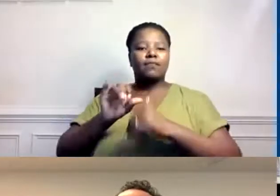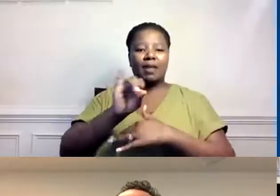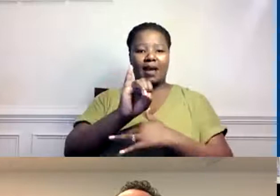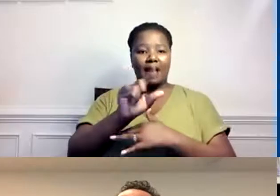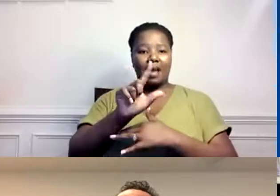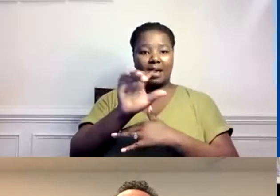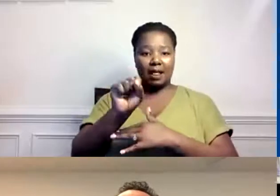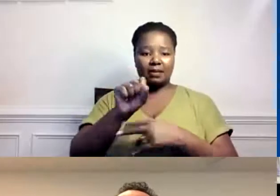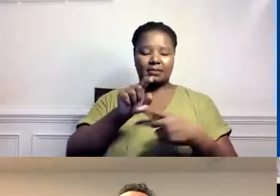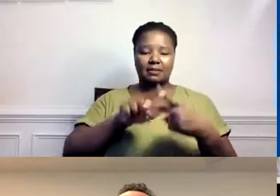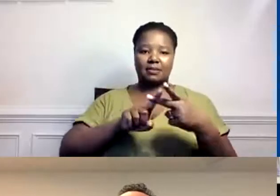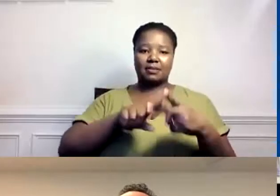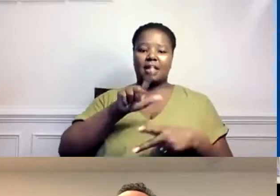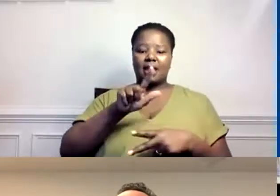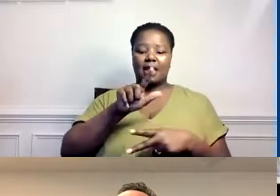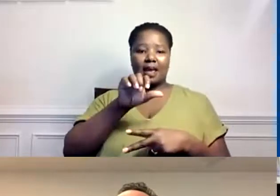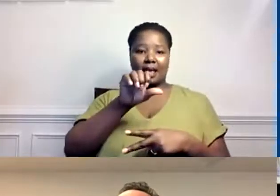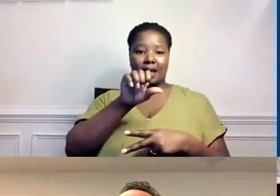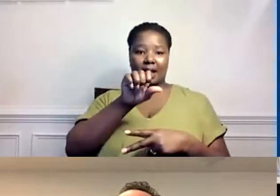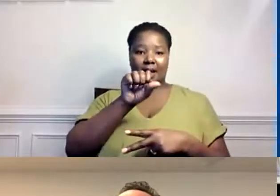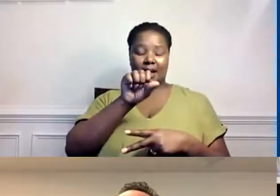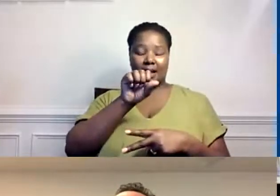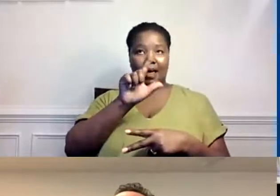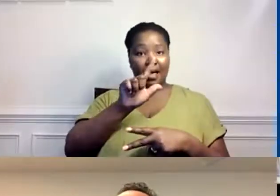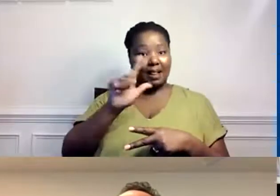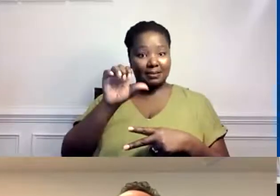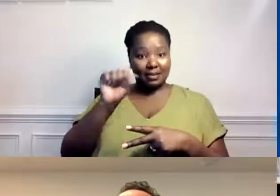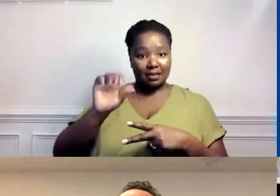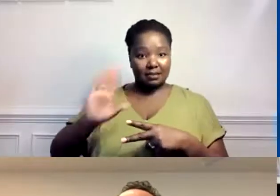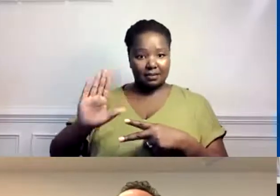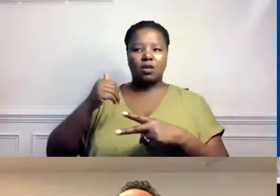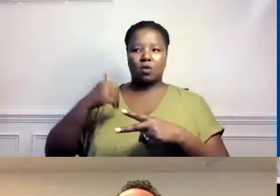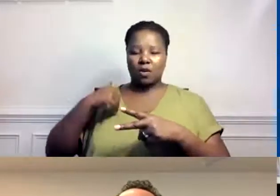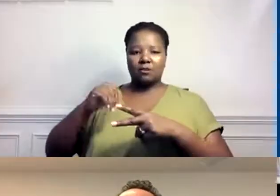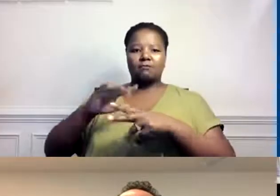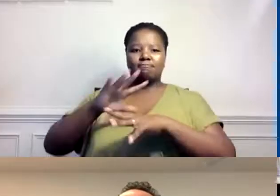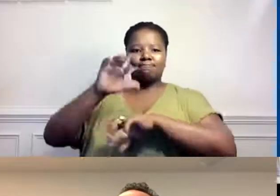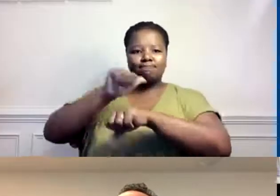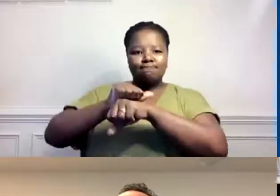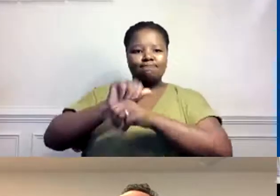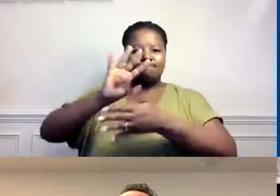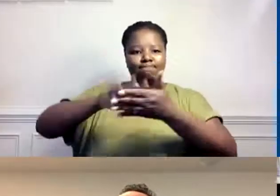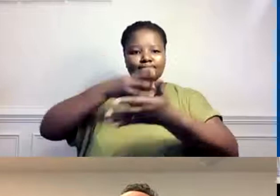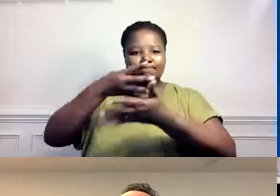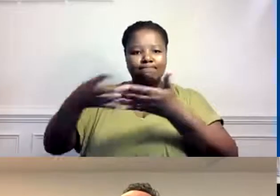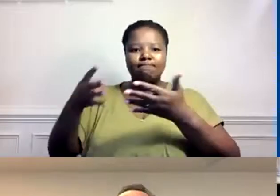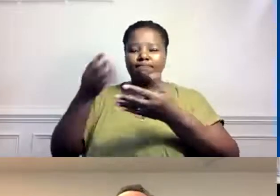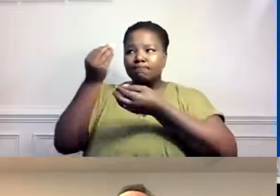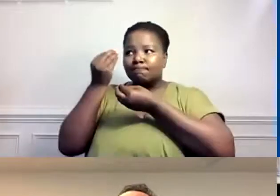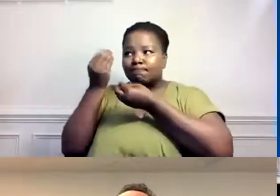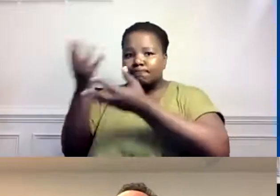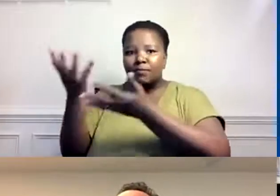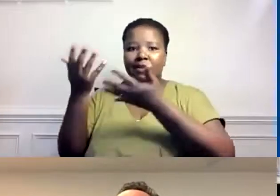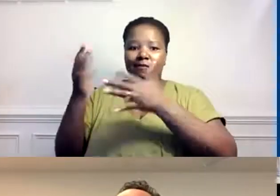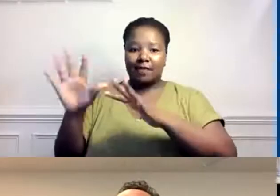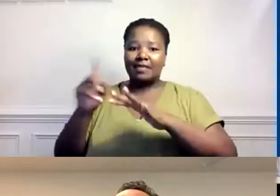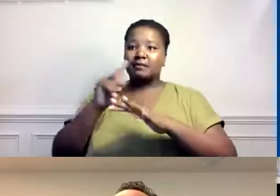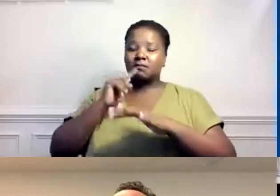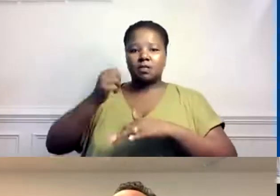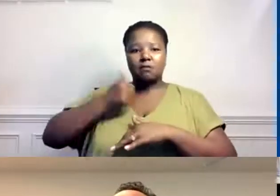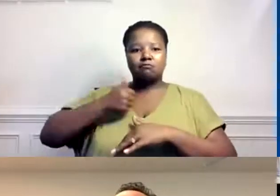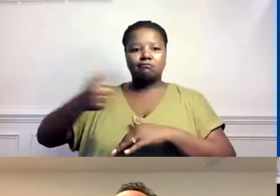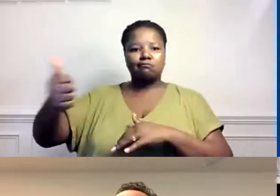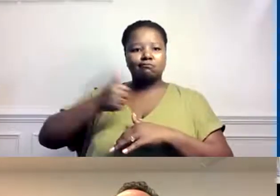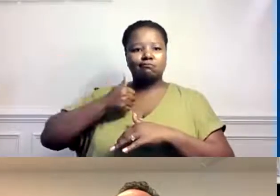SLS. Were able to actually help schedule the appointments. We provided them the information they needed, and they actually drove them to and from their appointment to make sure